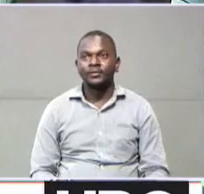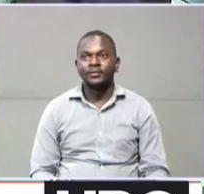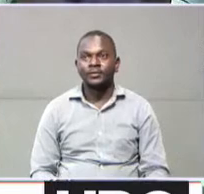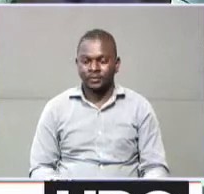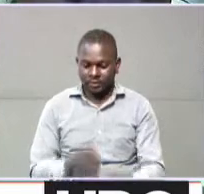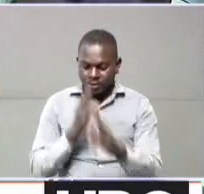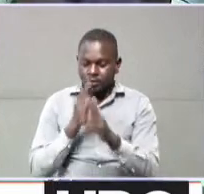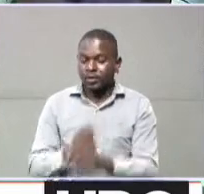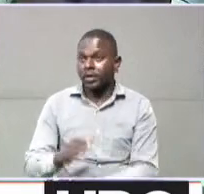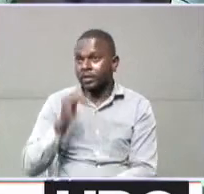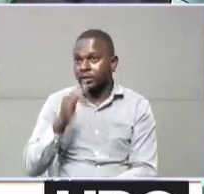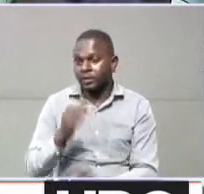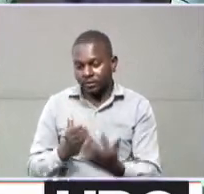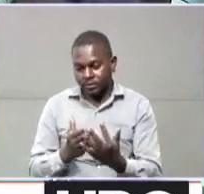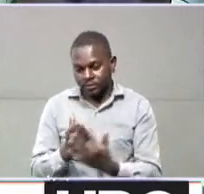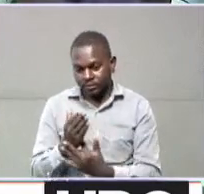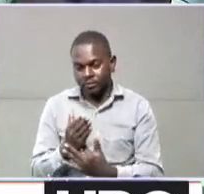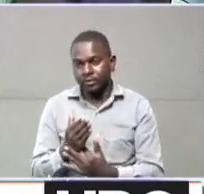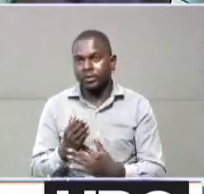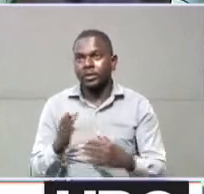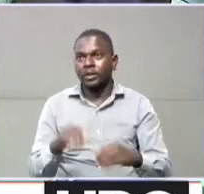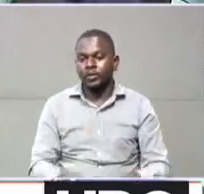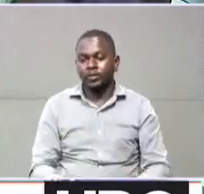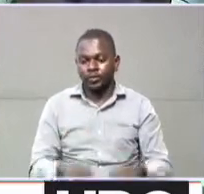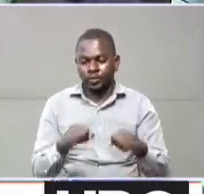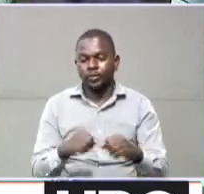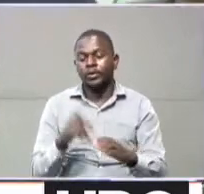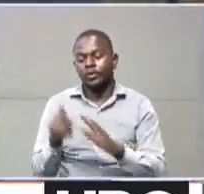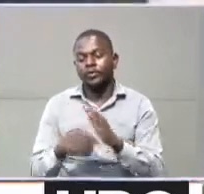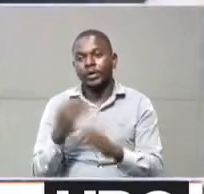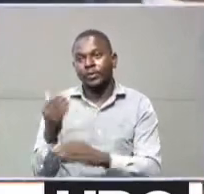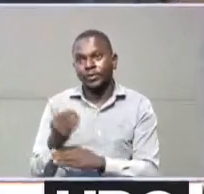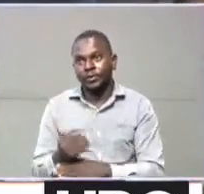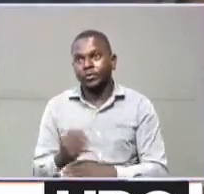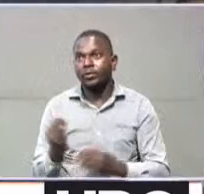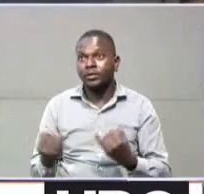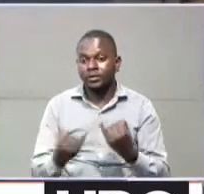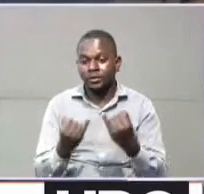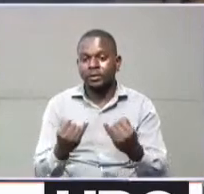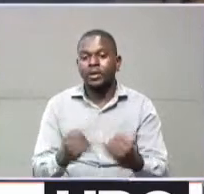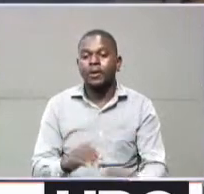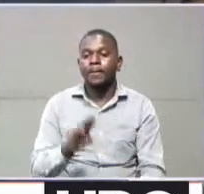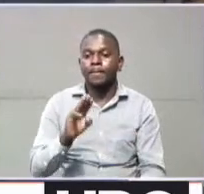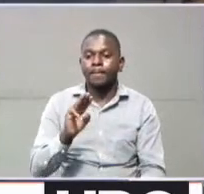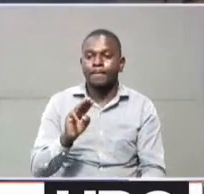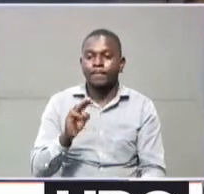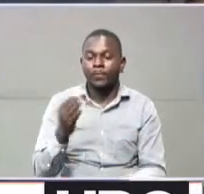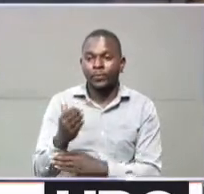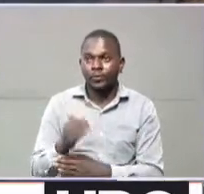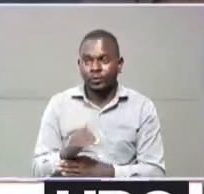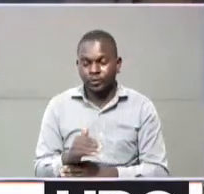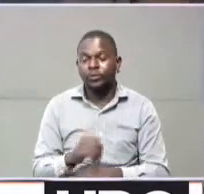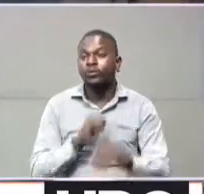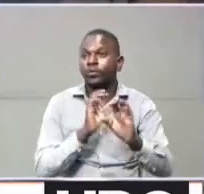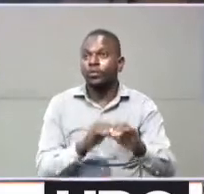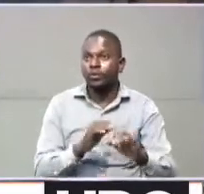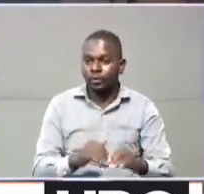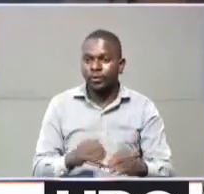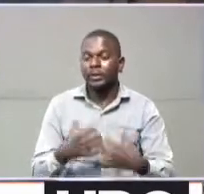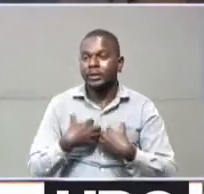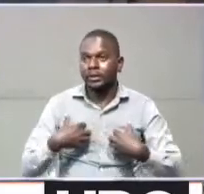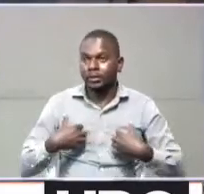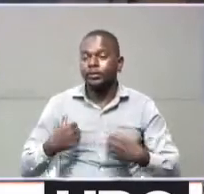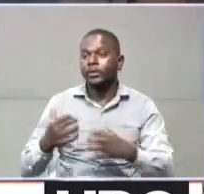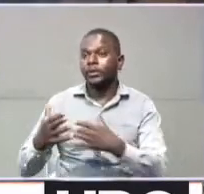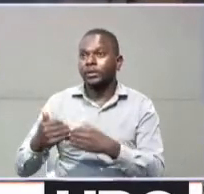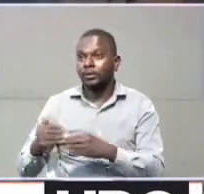autonomous speaker through my effective both the prime minister i want to assure you that the maif is increasing on its fleet of us moving